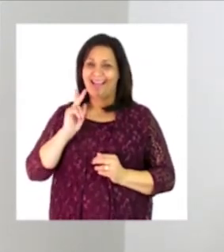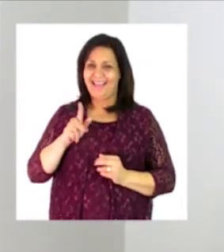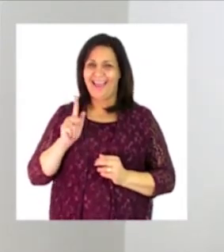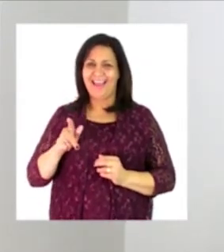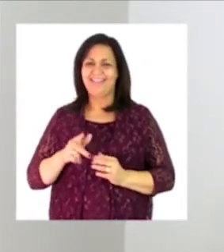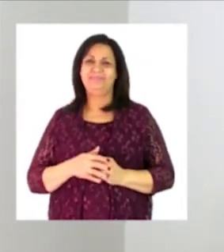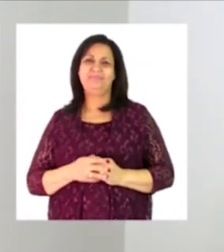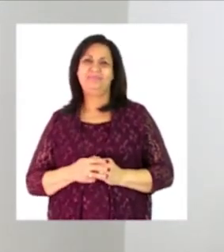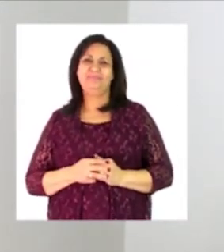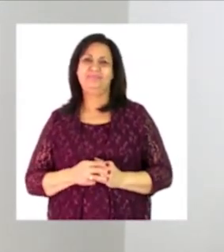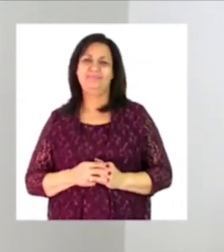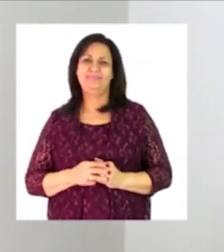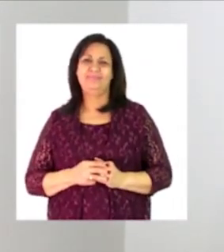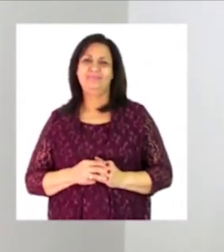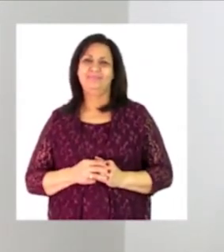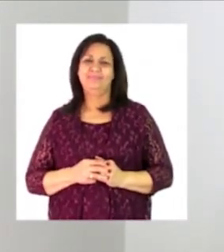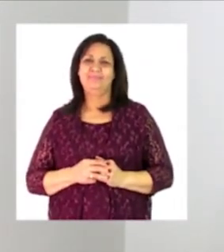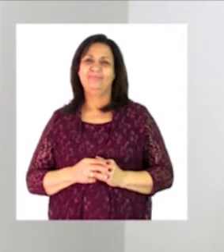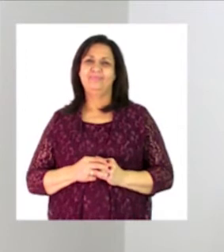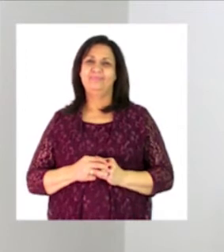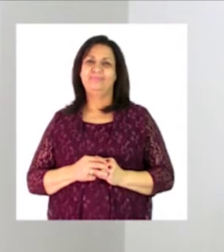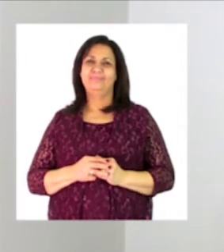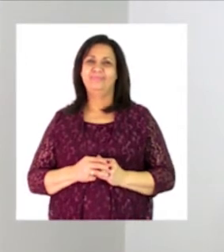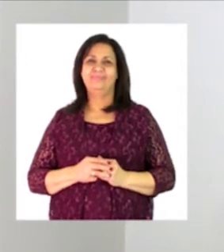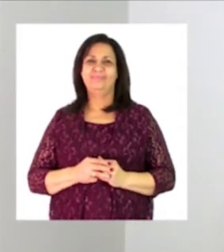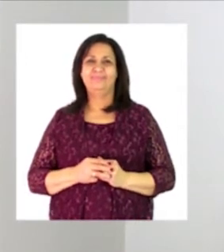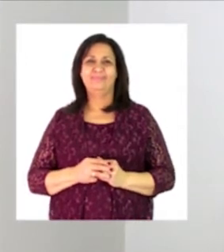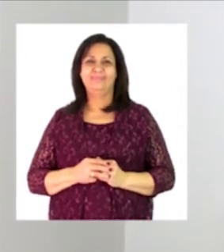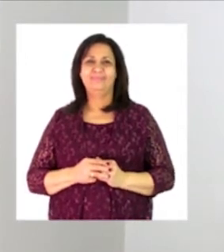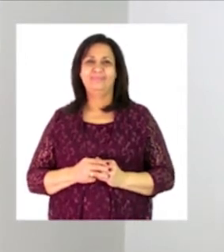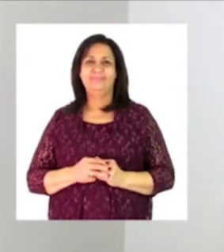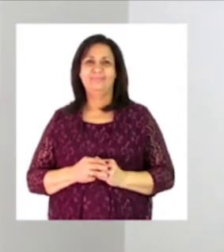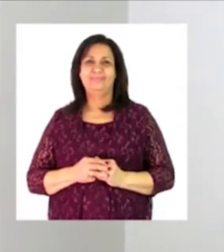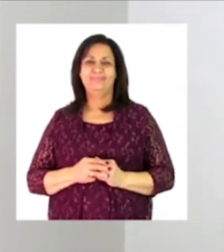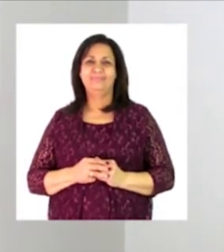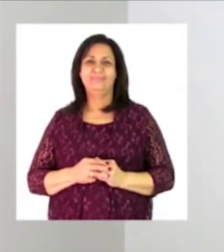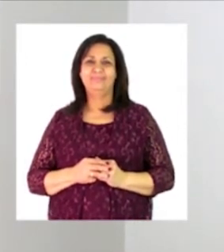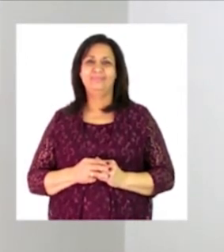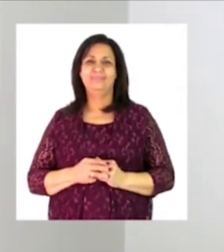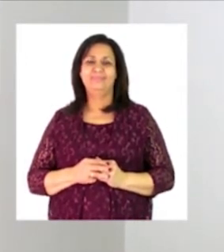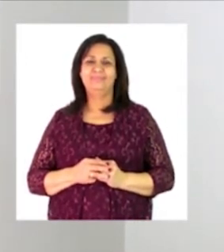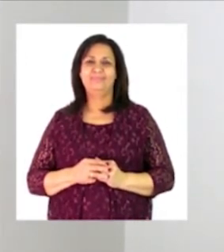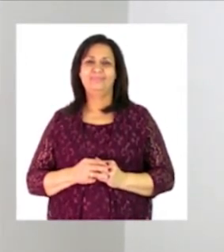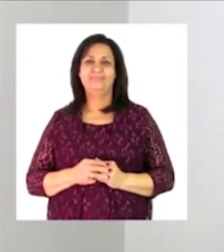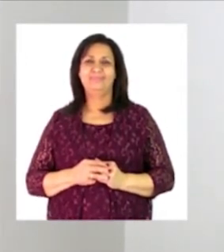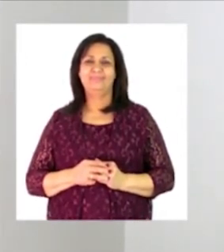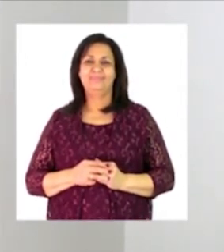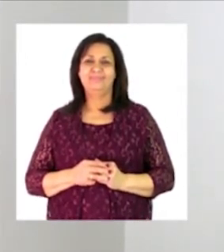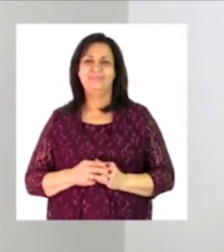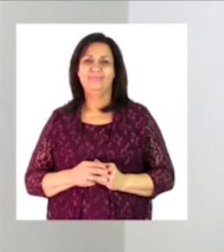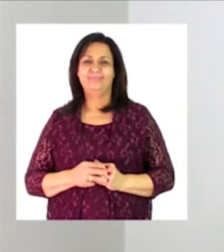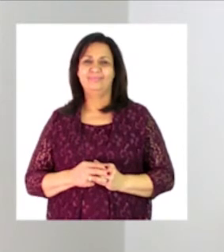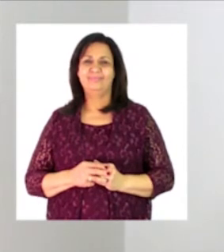start from the top, we go down, curly around its body, and we